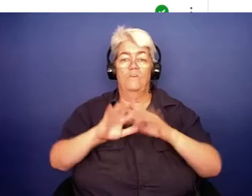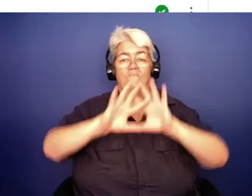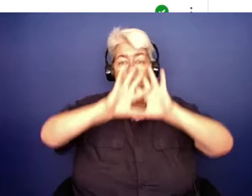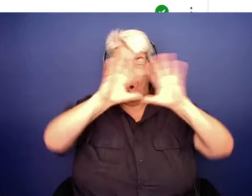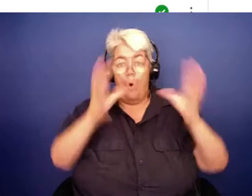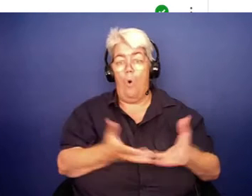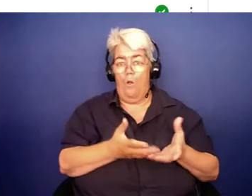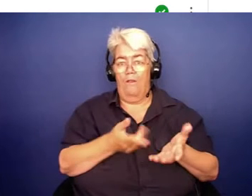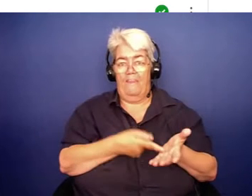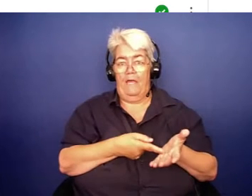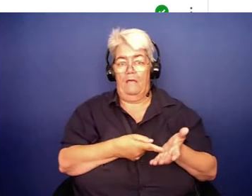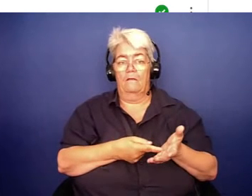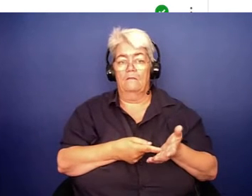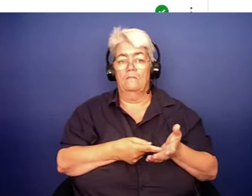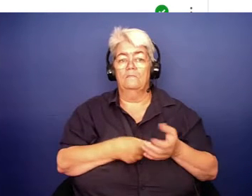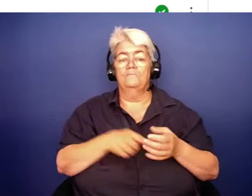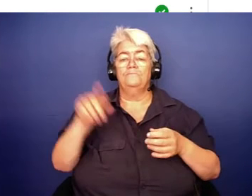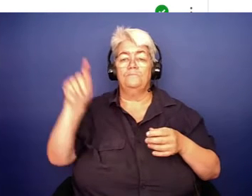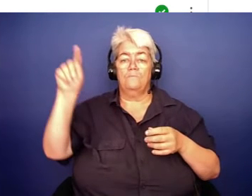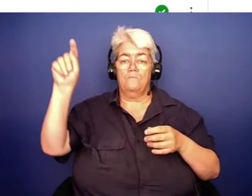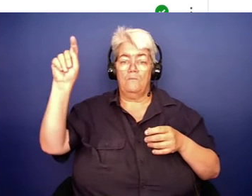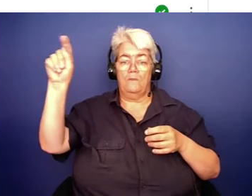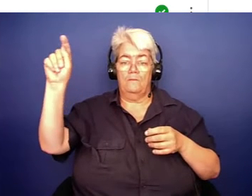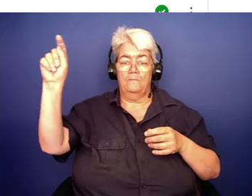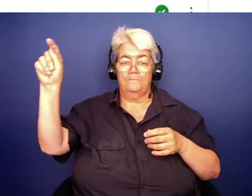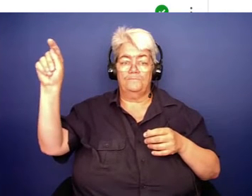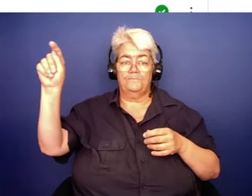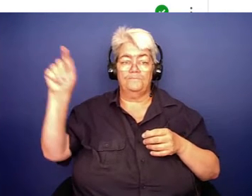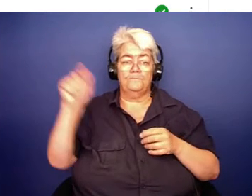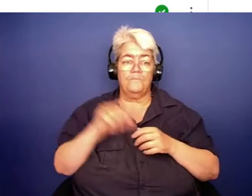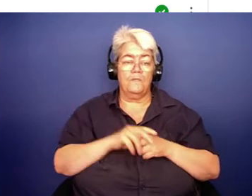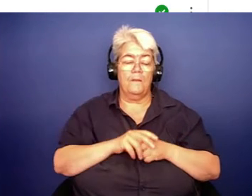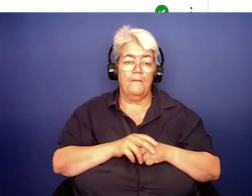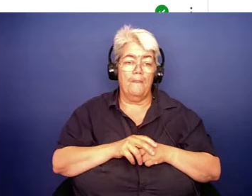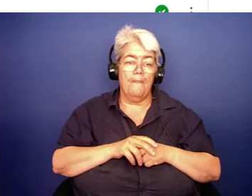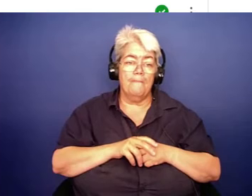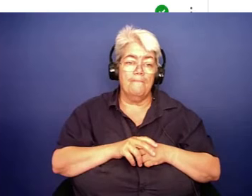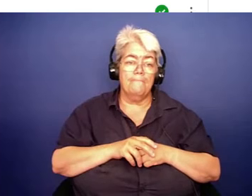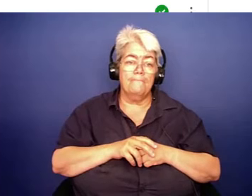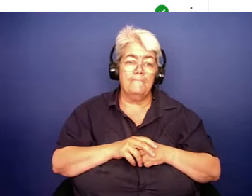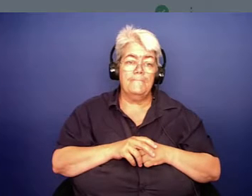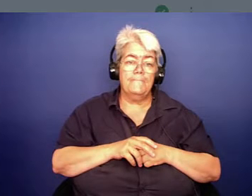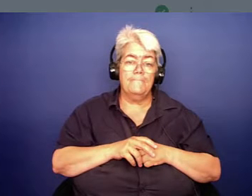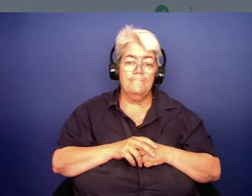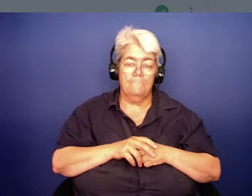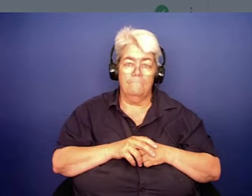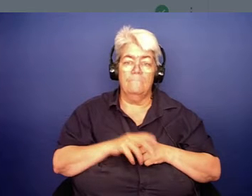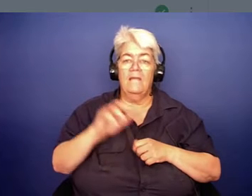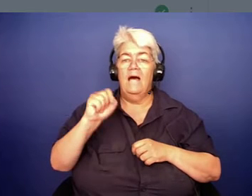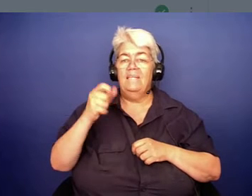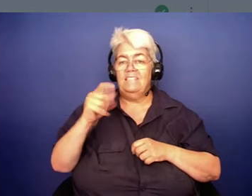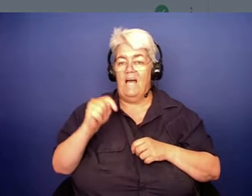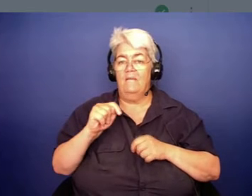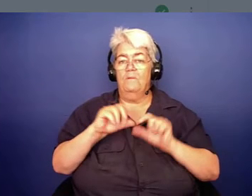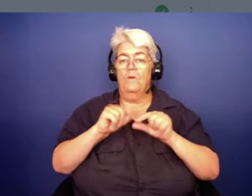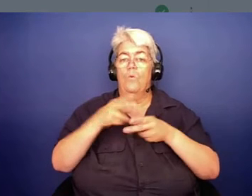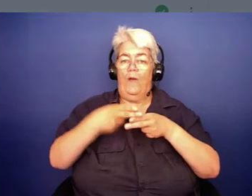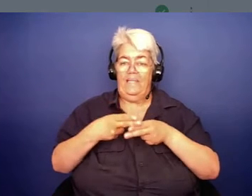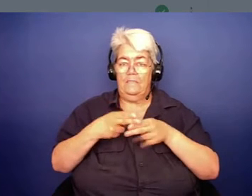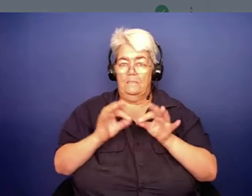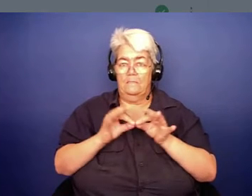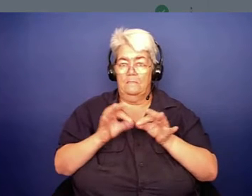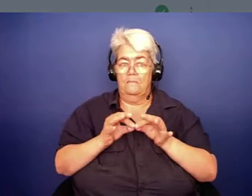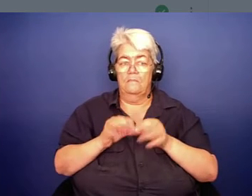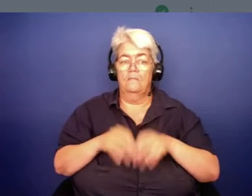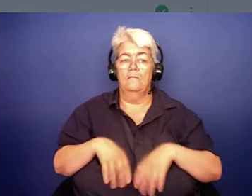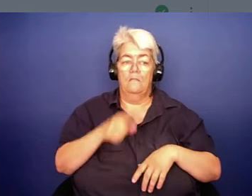index page, assignments settings. So we'll click on that and we will do assignment group weights. We're going to say, yes,